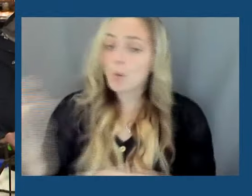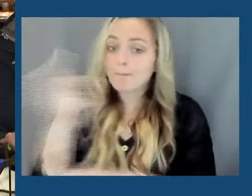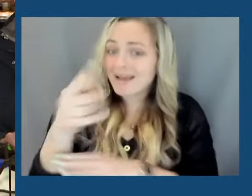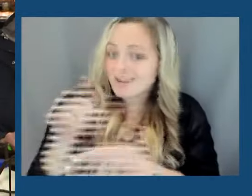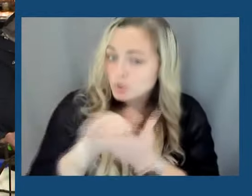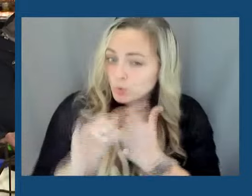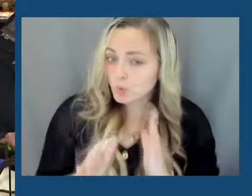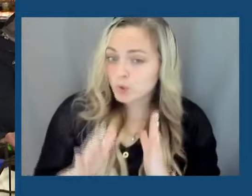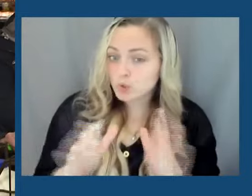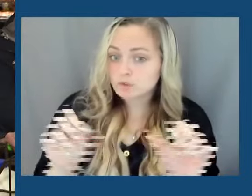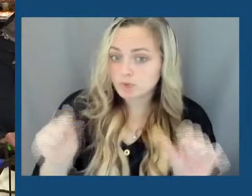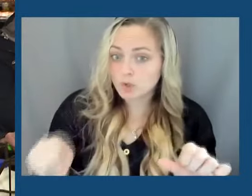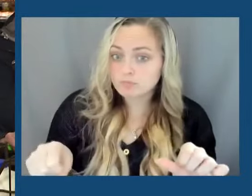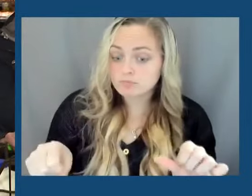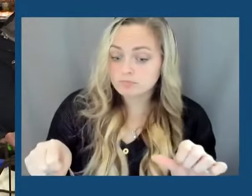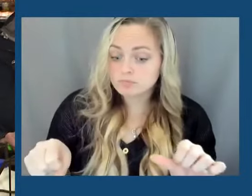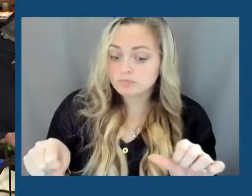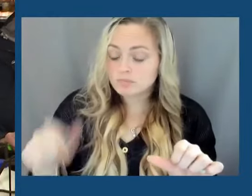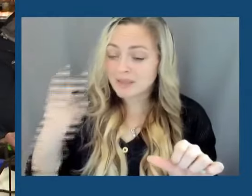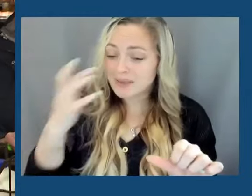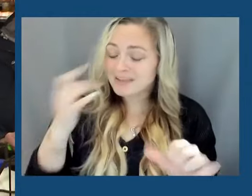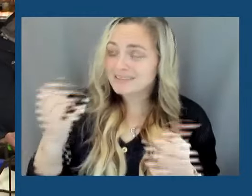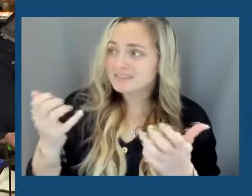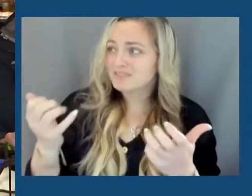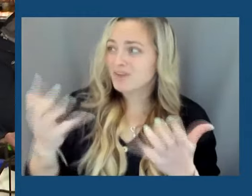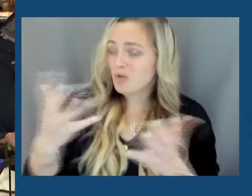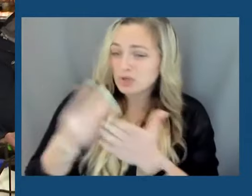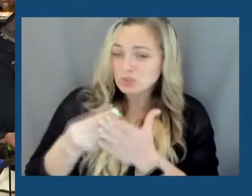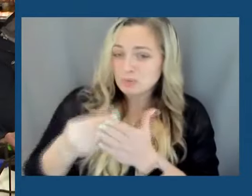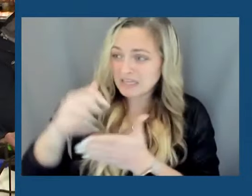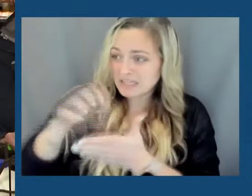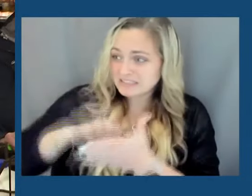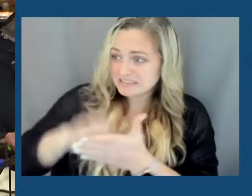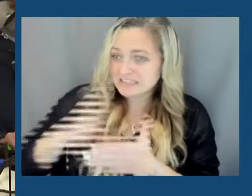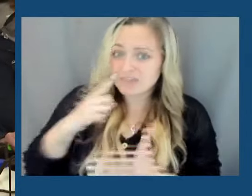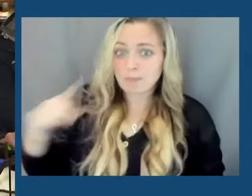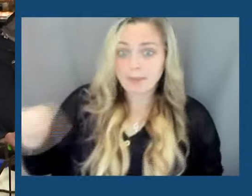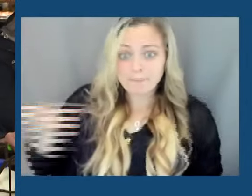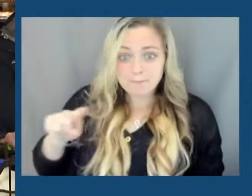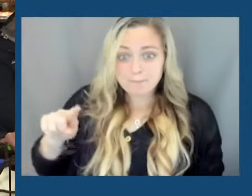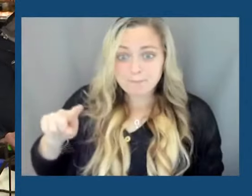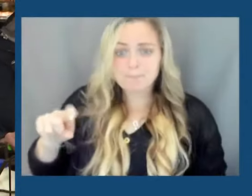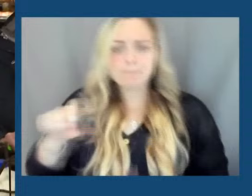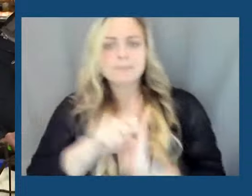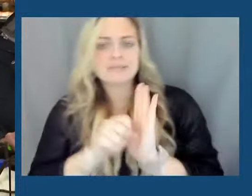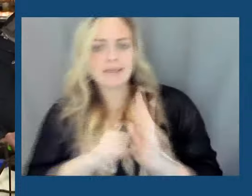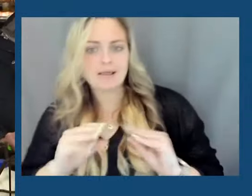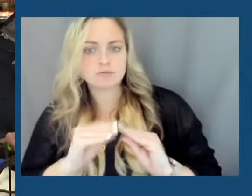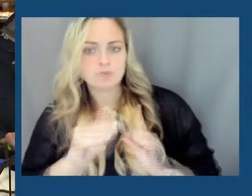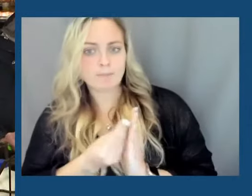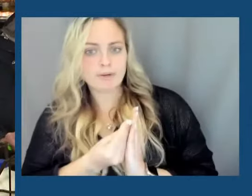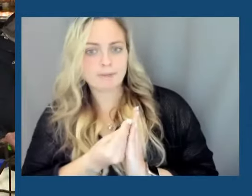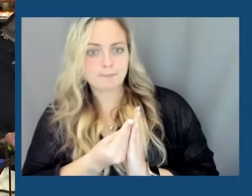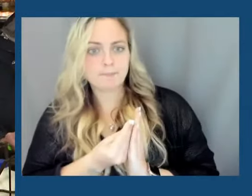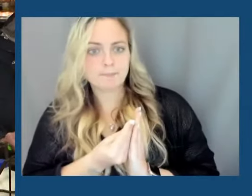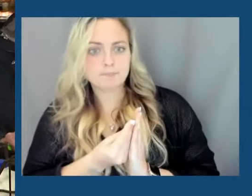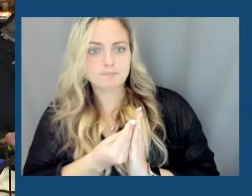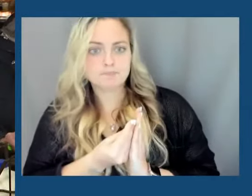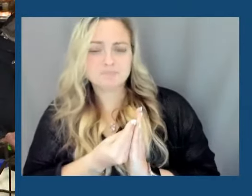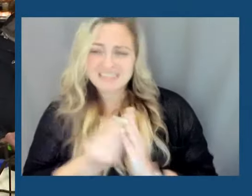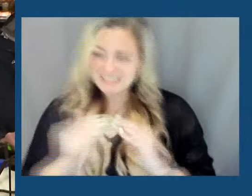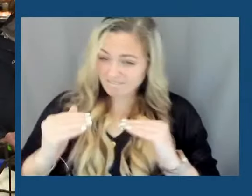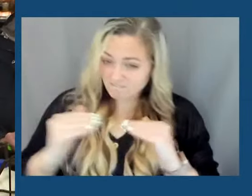Yorkers who, because of how much was taken out of their pockets, the state has more money. It's a question of fairness to